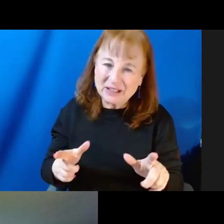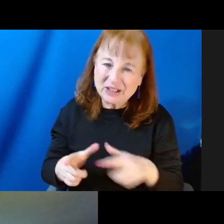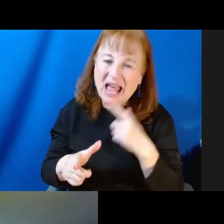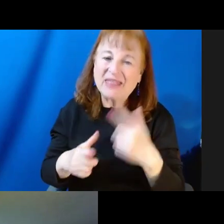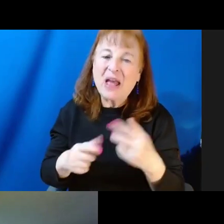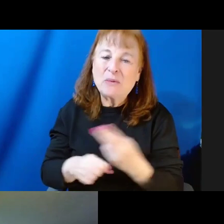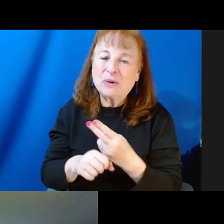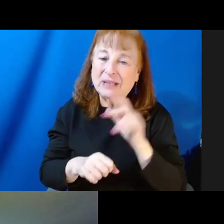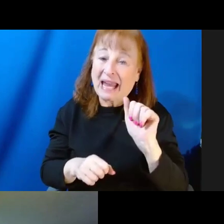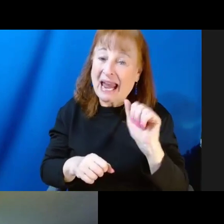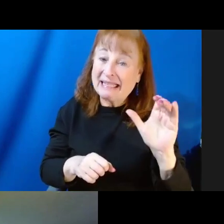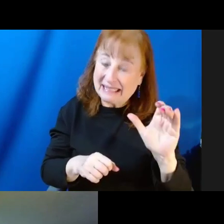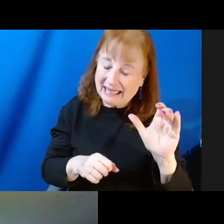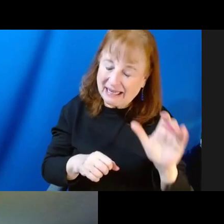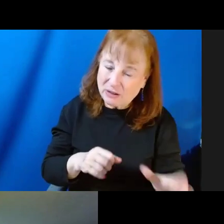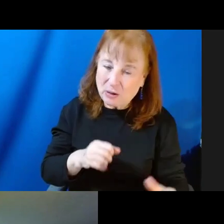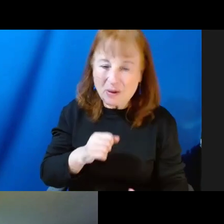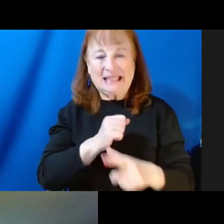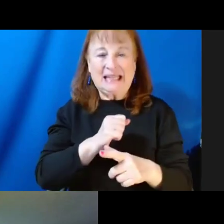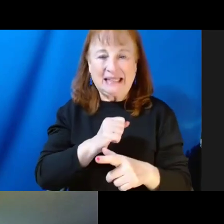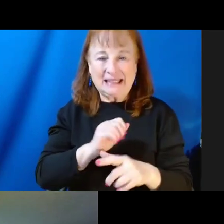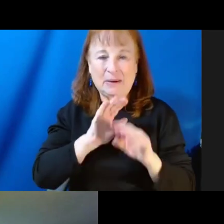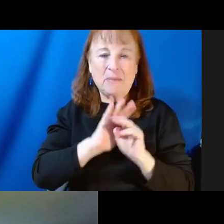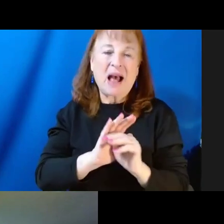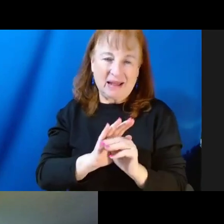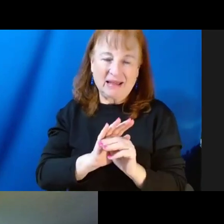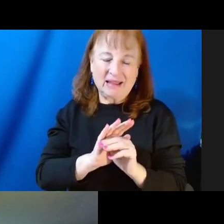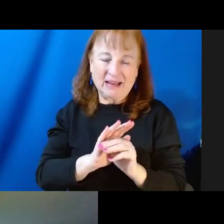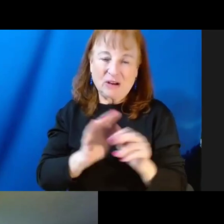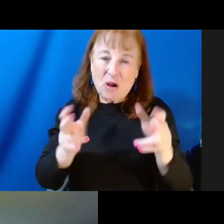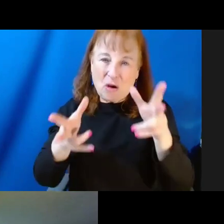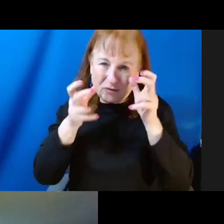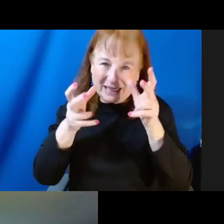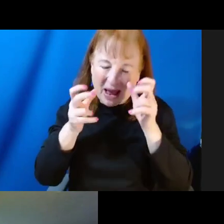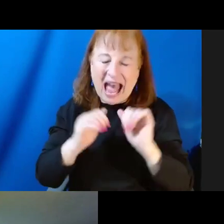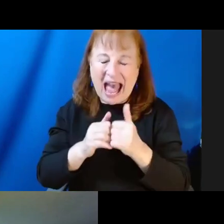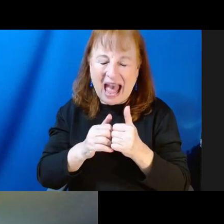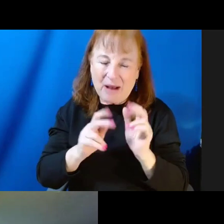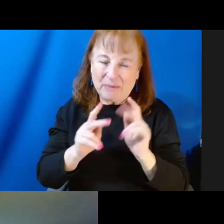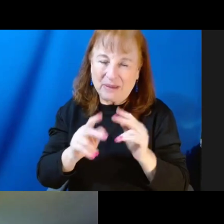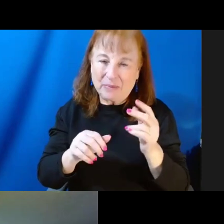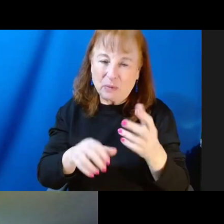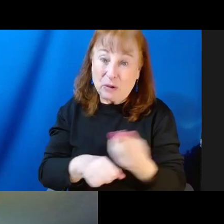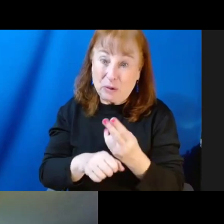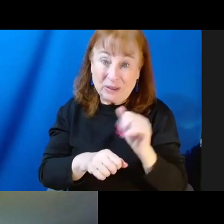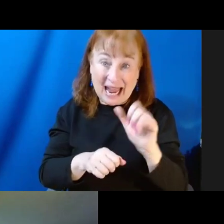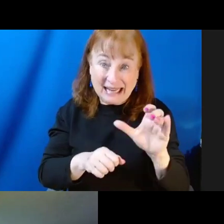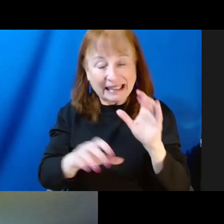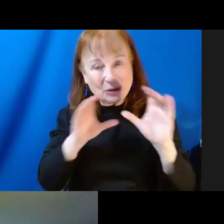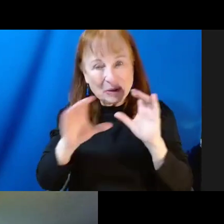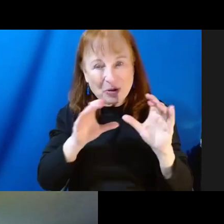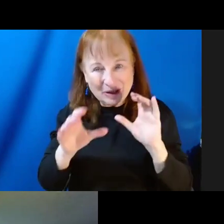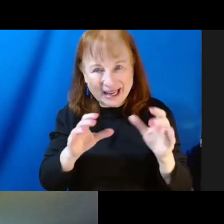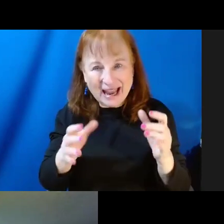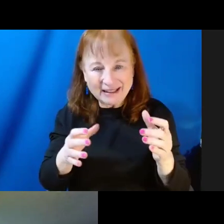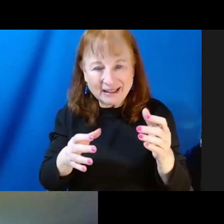using AAC to assist in modeling receptively how someone would use AAC to communicate